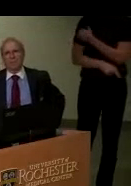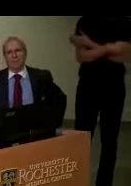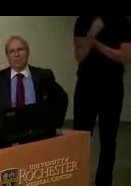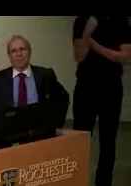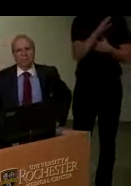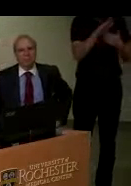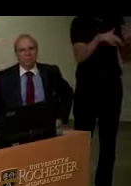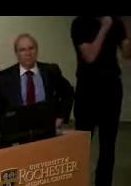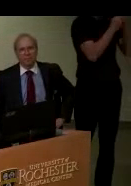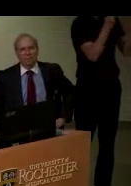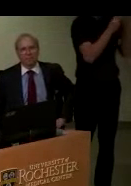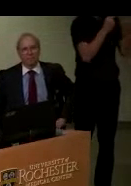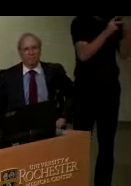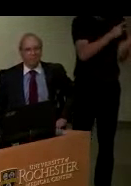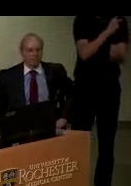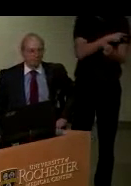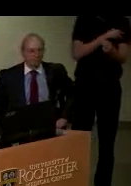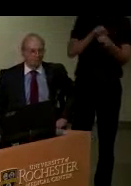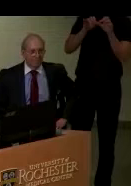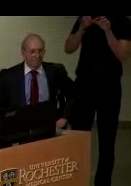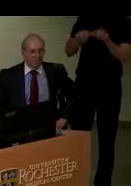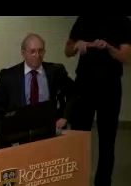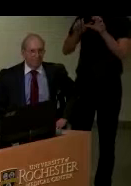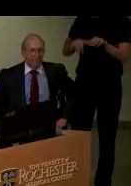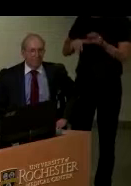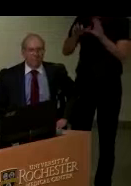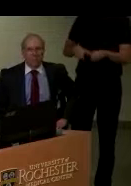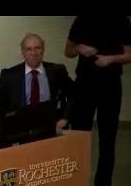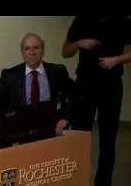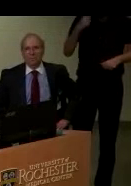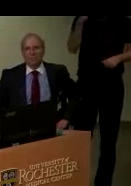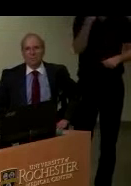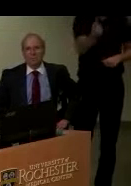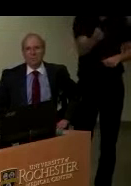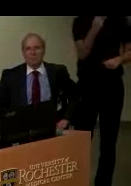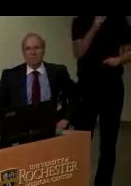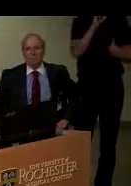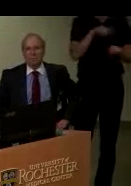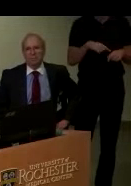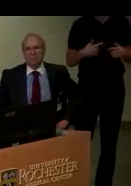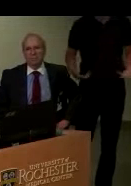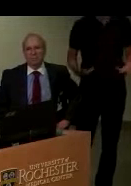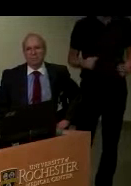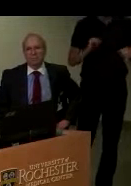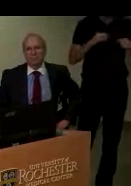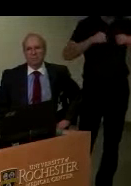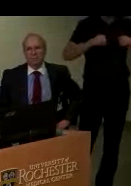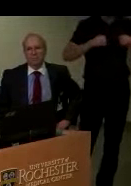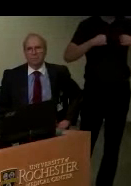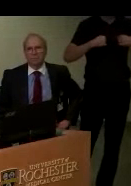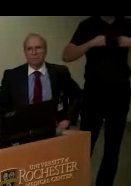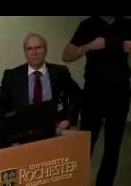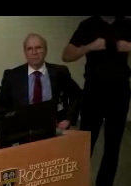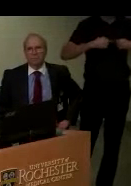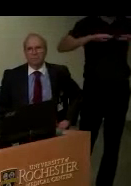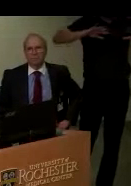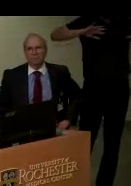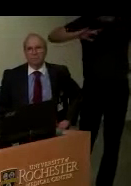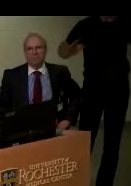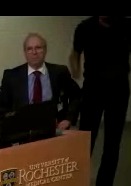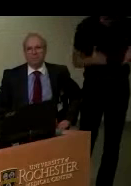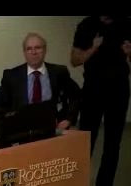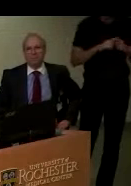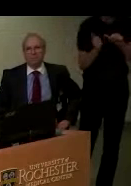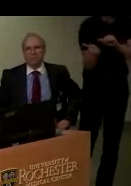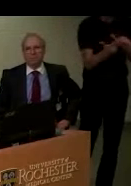after all the patients have been seen. And so I think there is only one answer to this. And if I were the rabble-rouser to lead all of you,